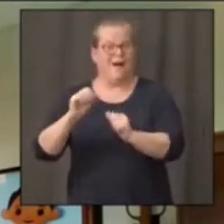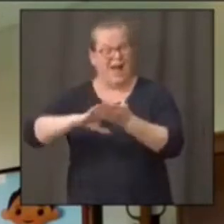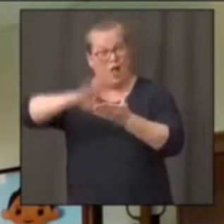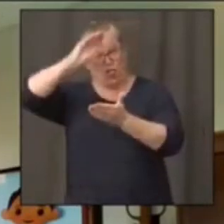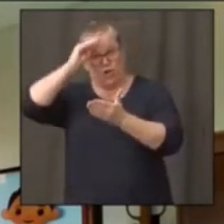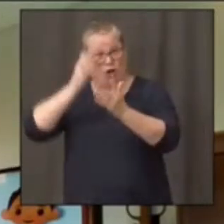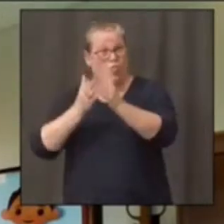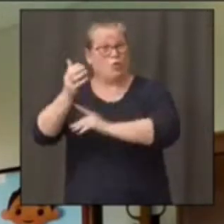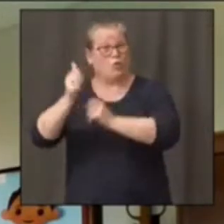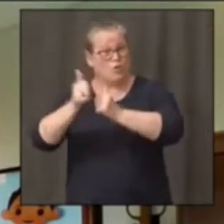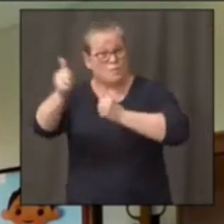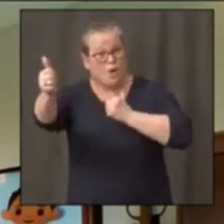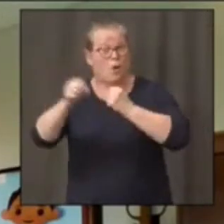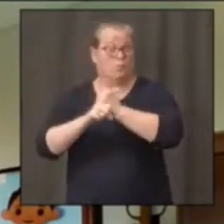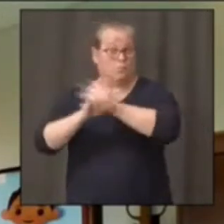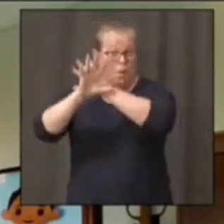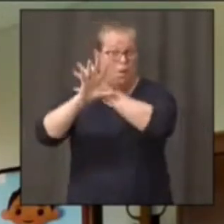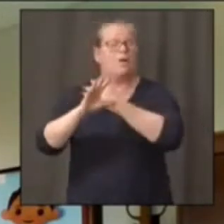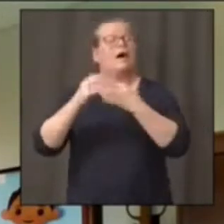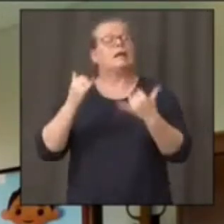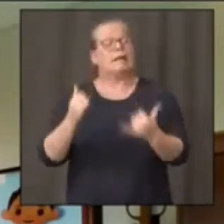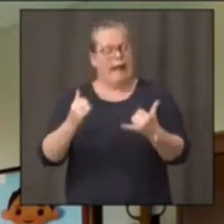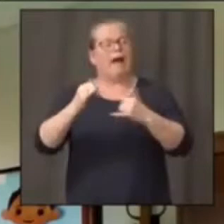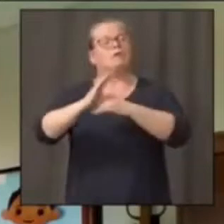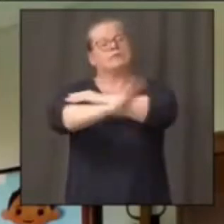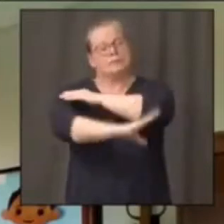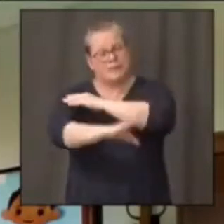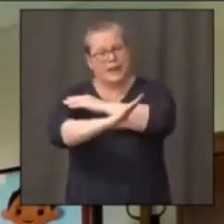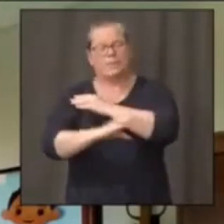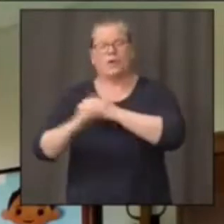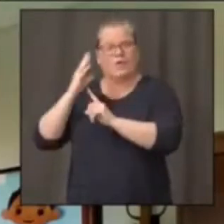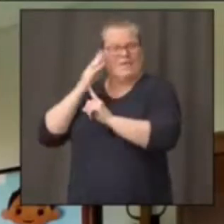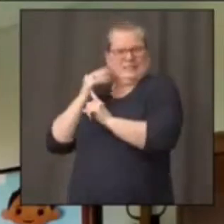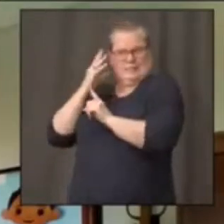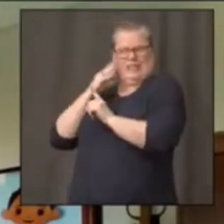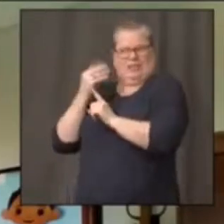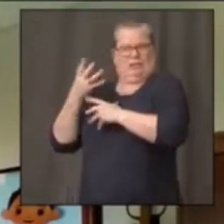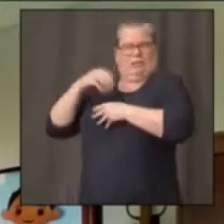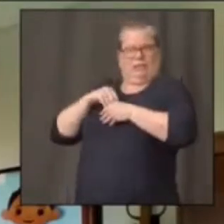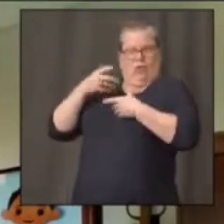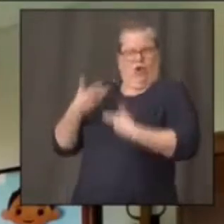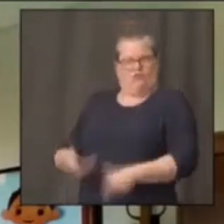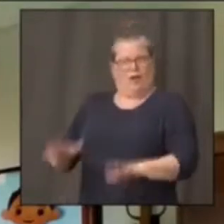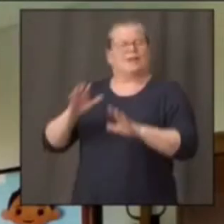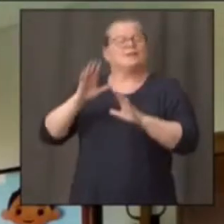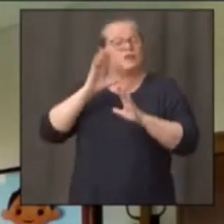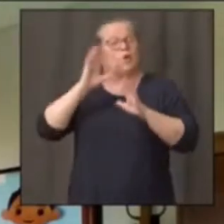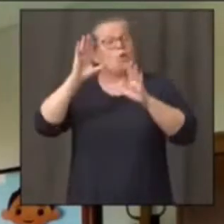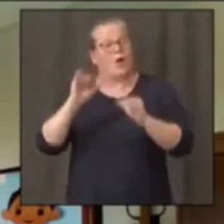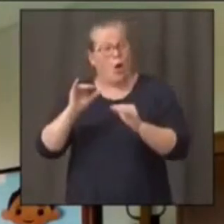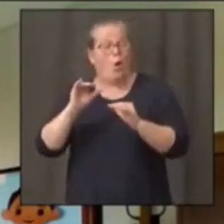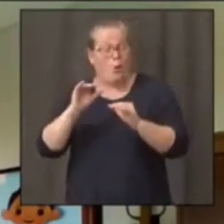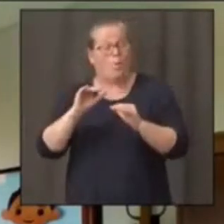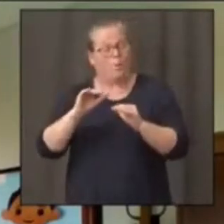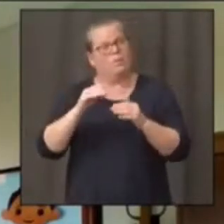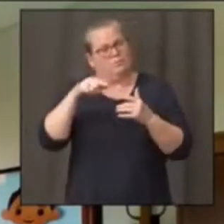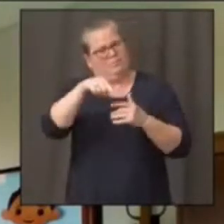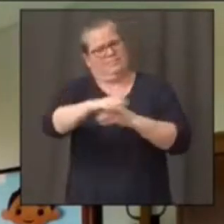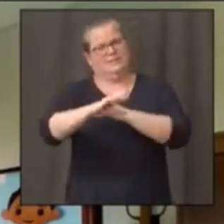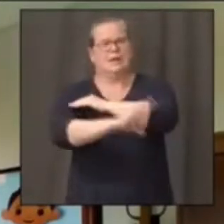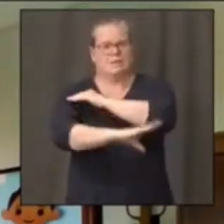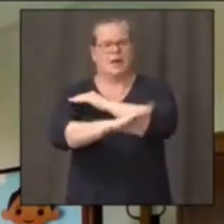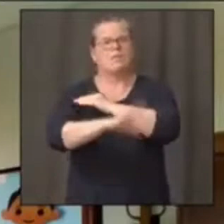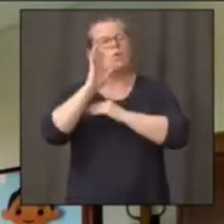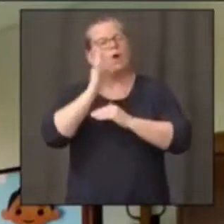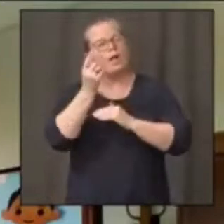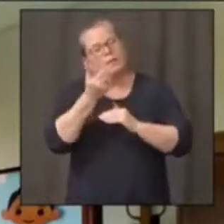learning experience for the state of Connecticut, although, with very little notice, everyone stepped up. We've been discussing remote learning.